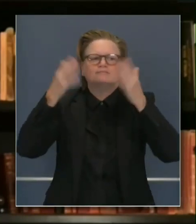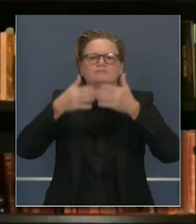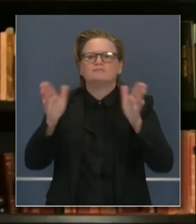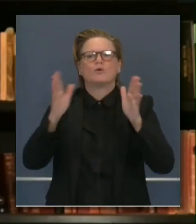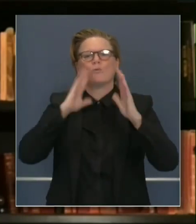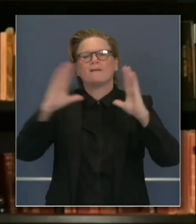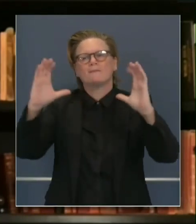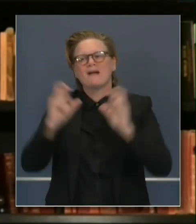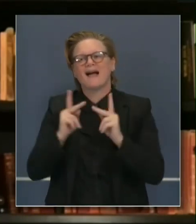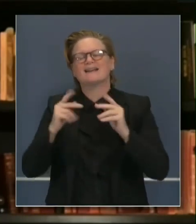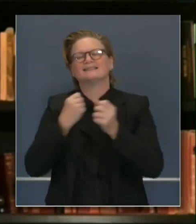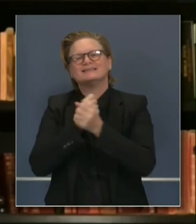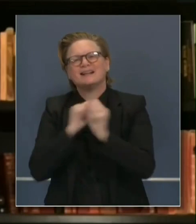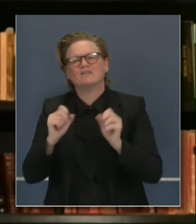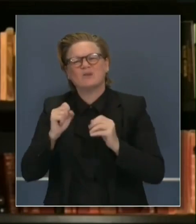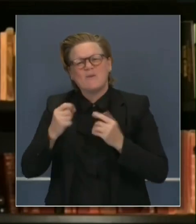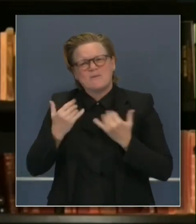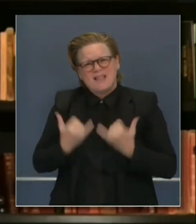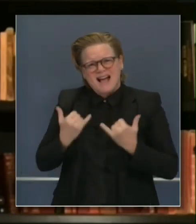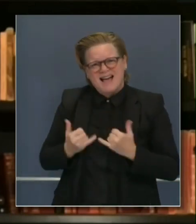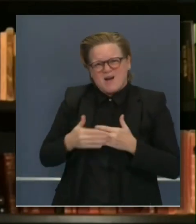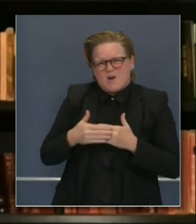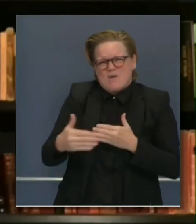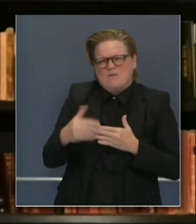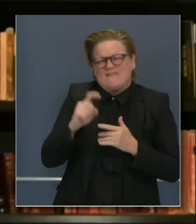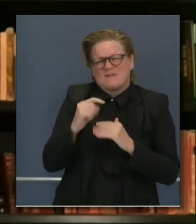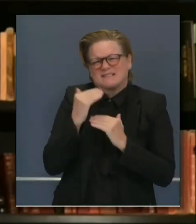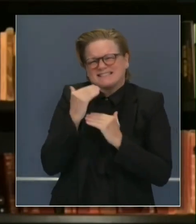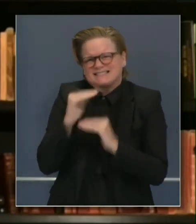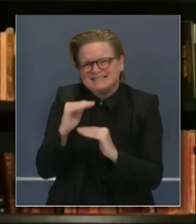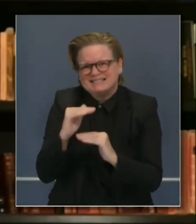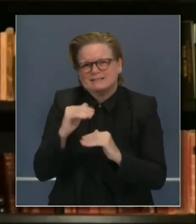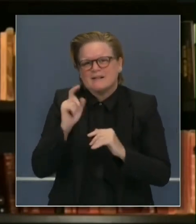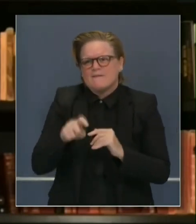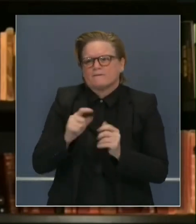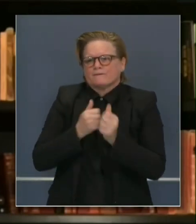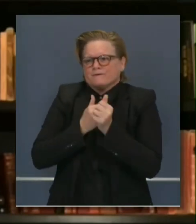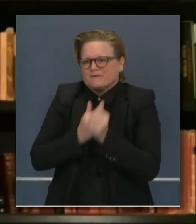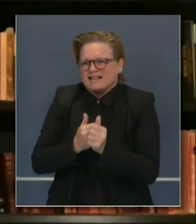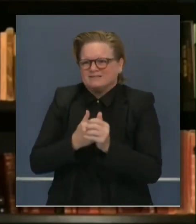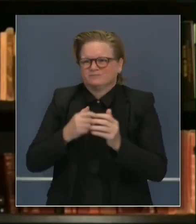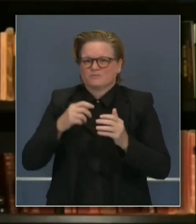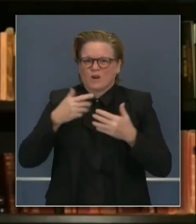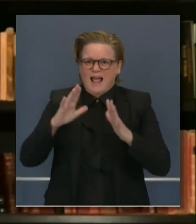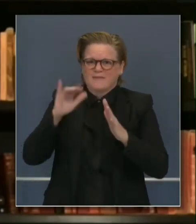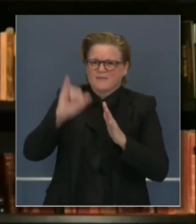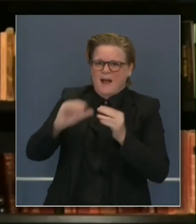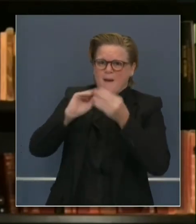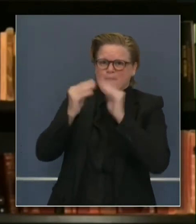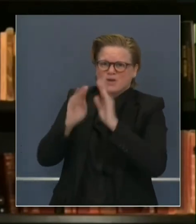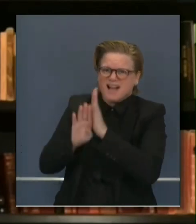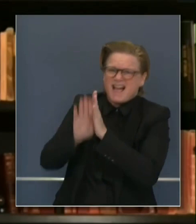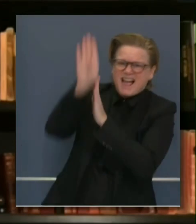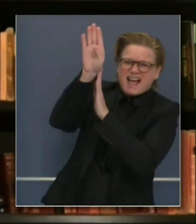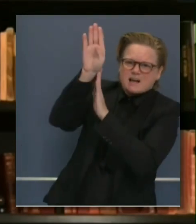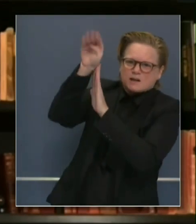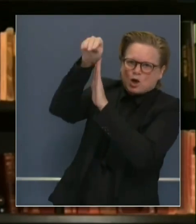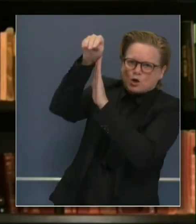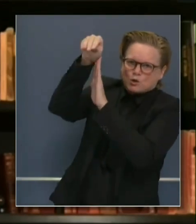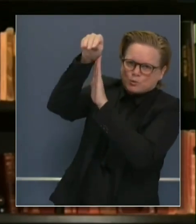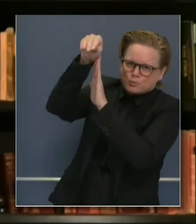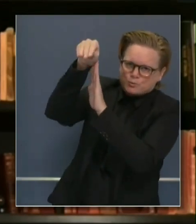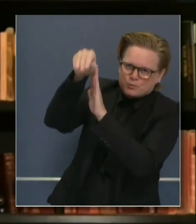to diminish the acute surge that we're currently experiencing, and bending that curve, buying us the time